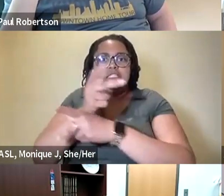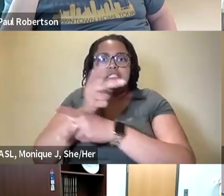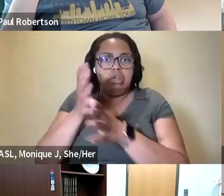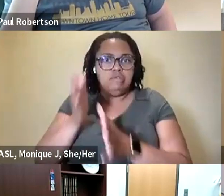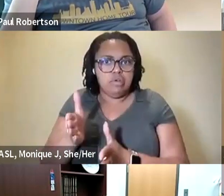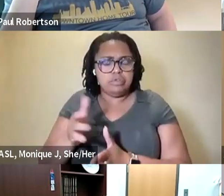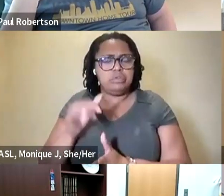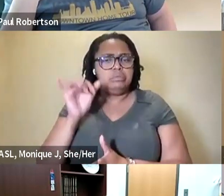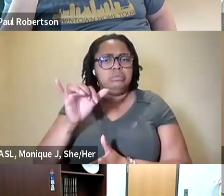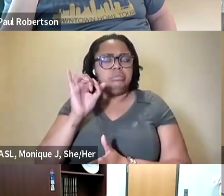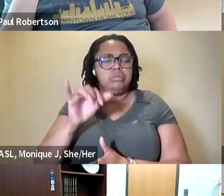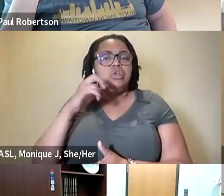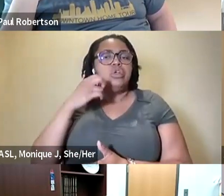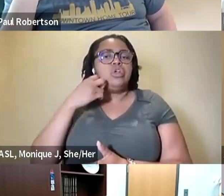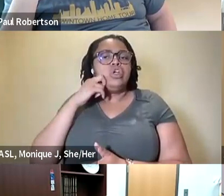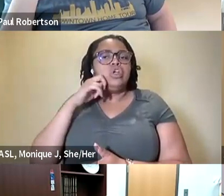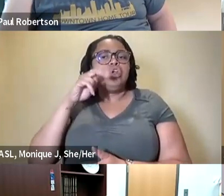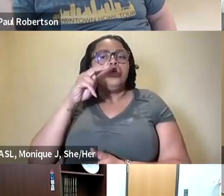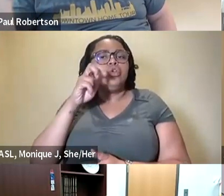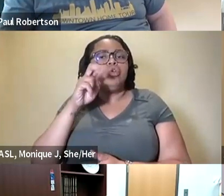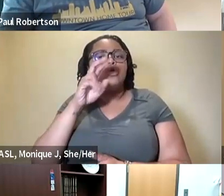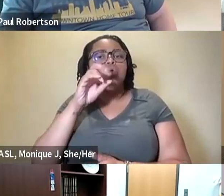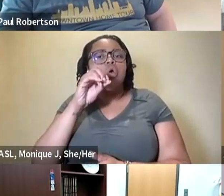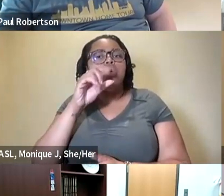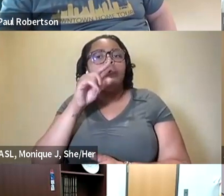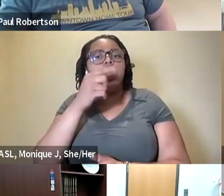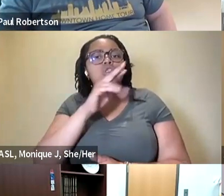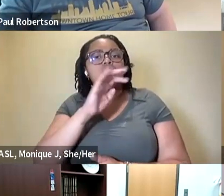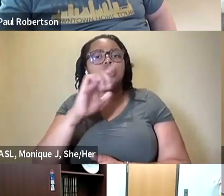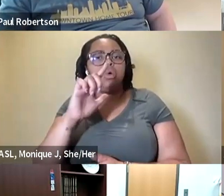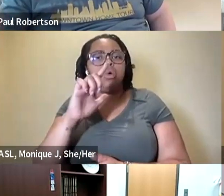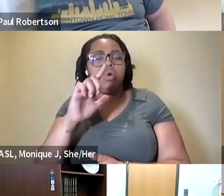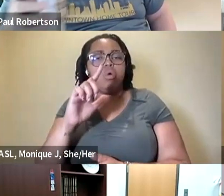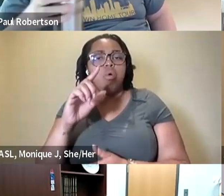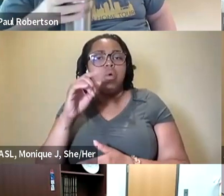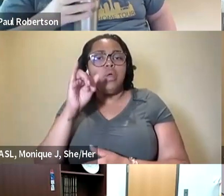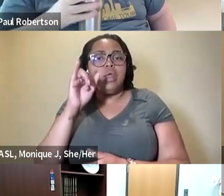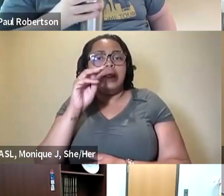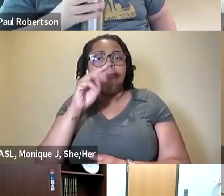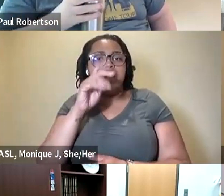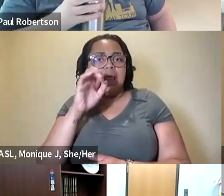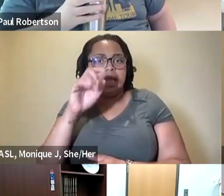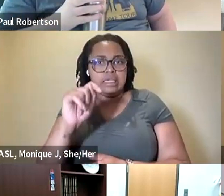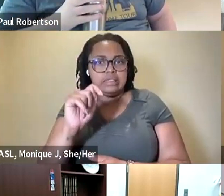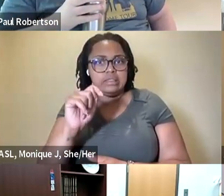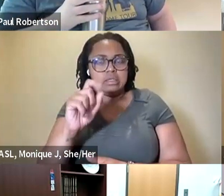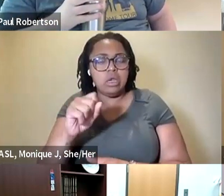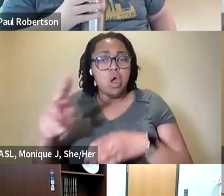Neurological implants are being used to restore some functioning to limbs.